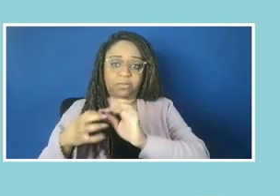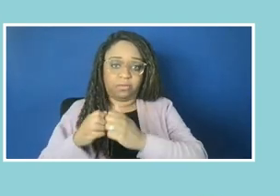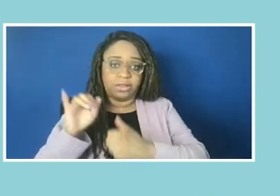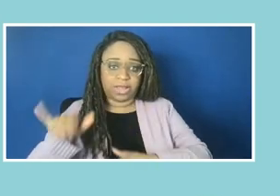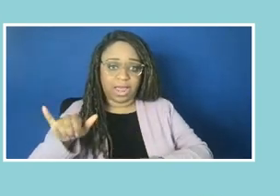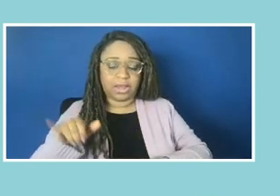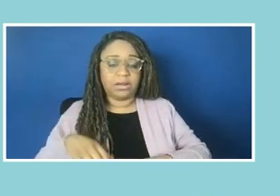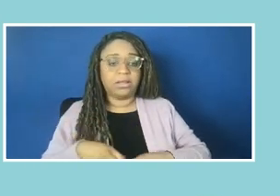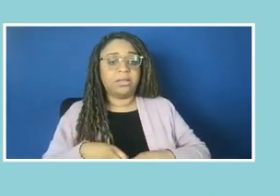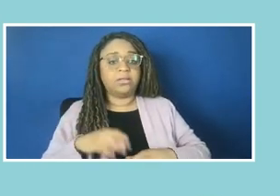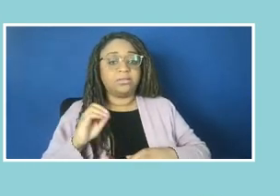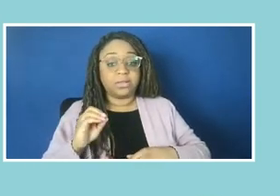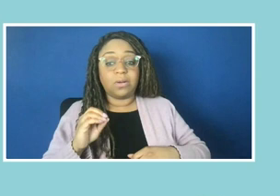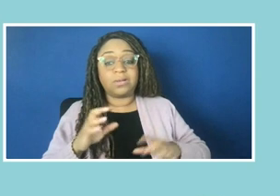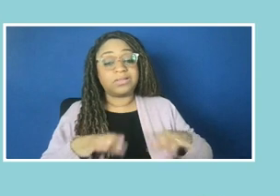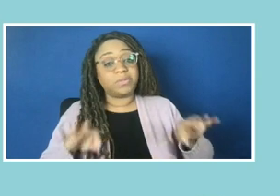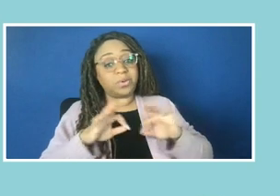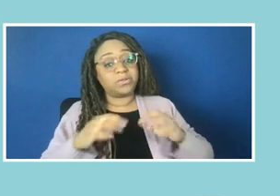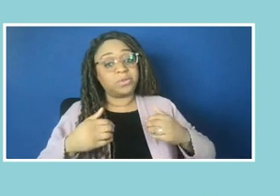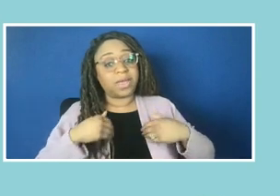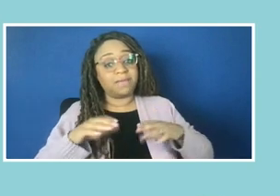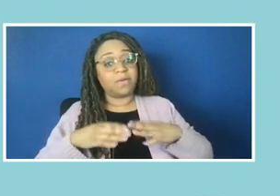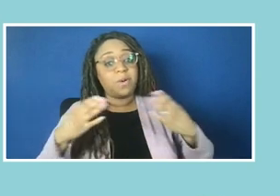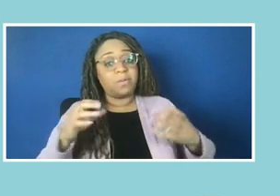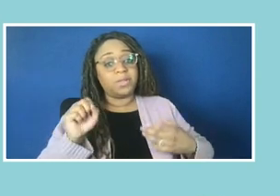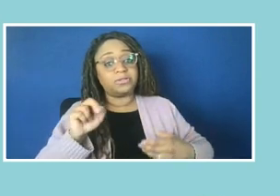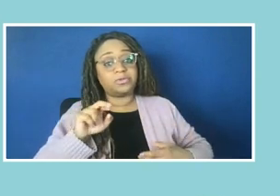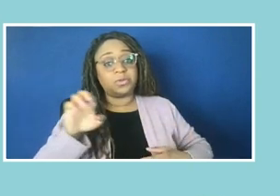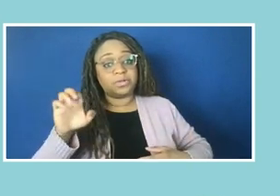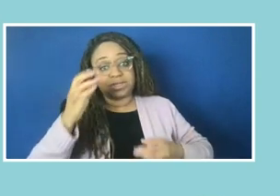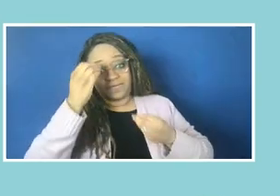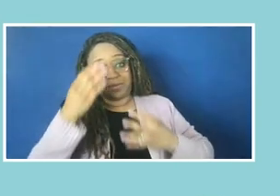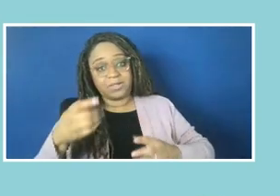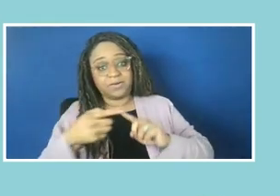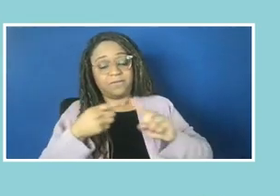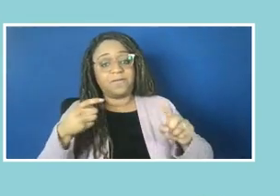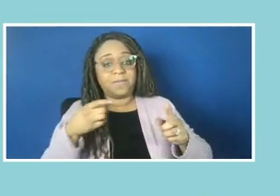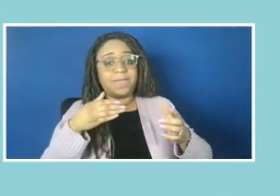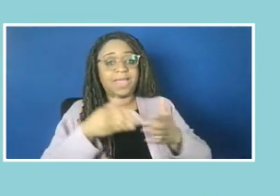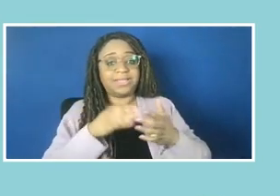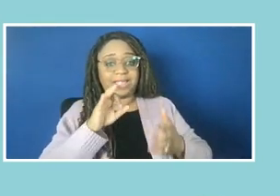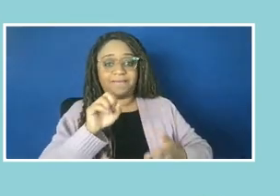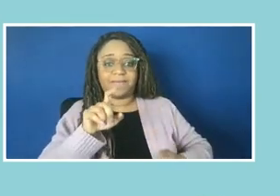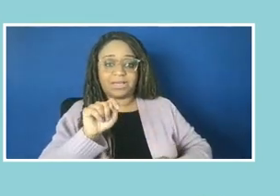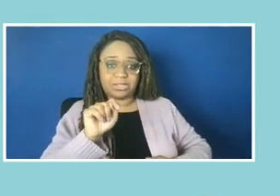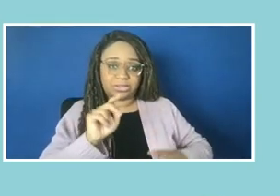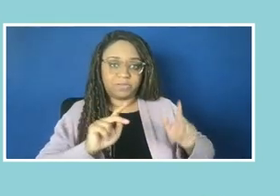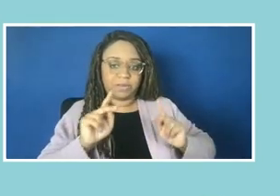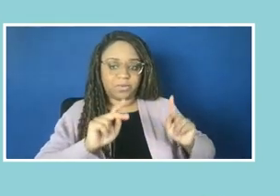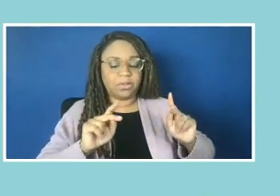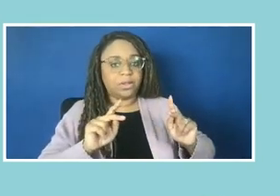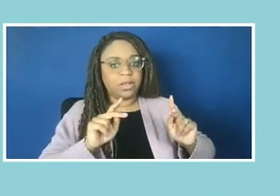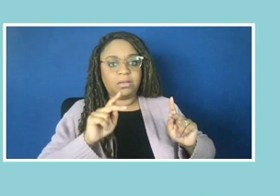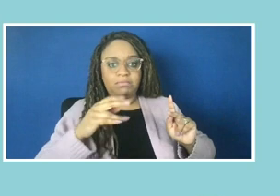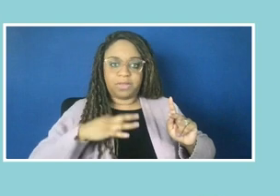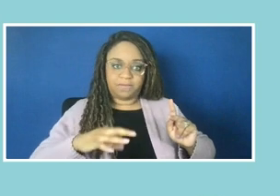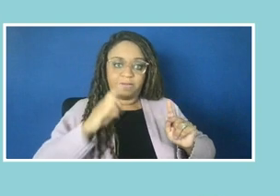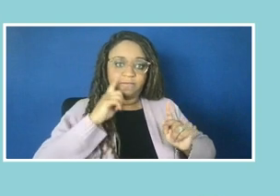source information coming from anti-fascists can be used in the electoral realm as much as it can be in the community defense